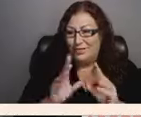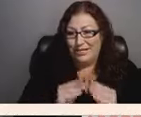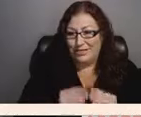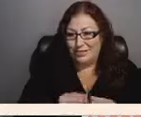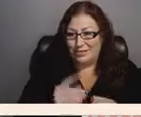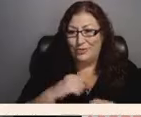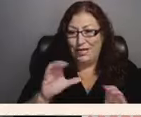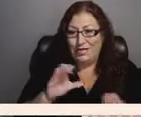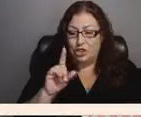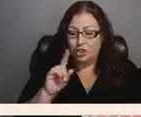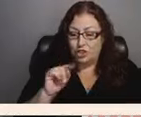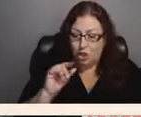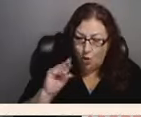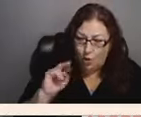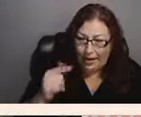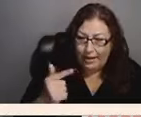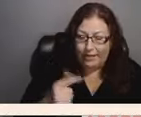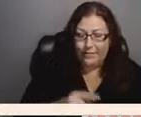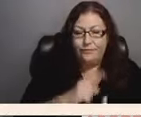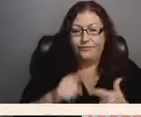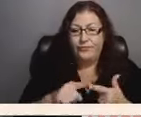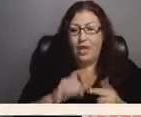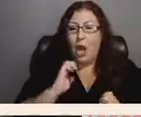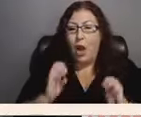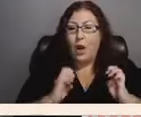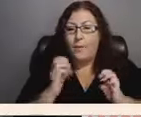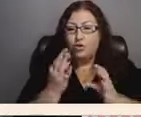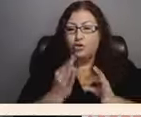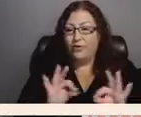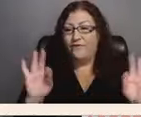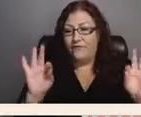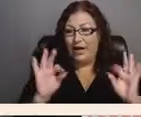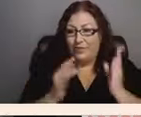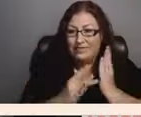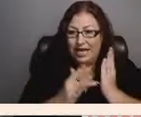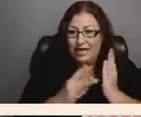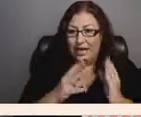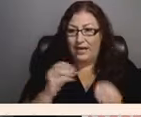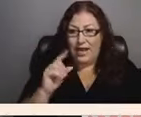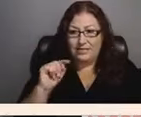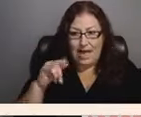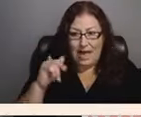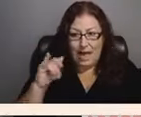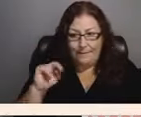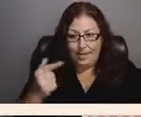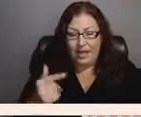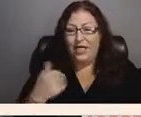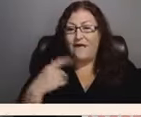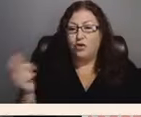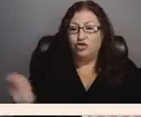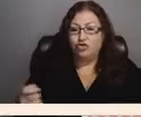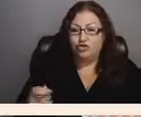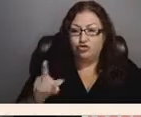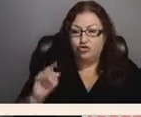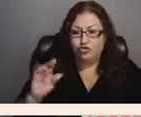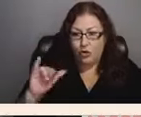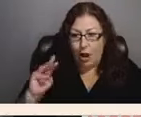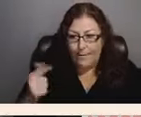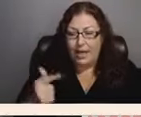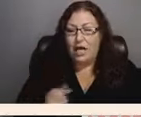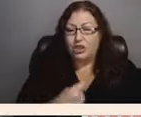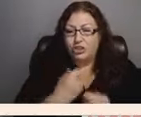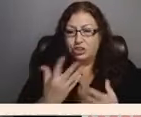toning, we did emotional freedom technique and tapping, there's drumming, there's expressive arts, things